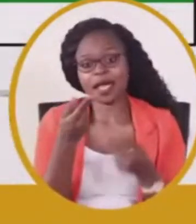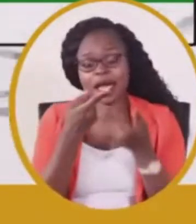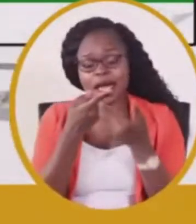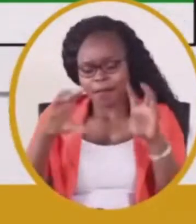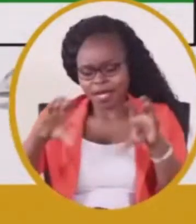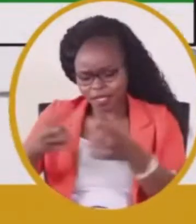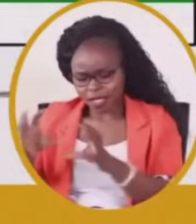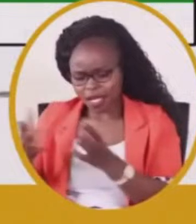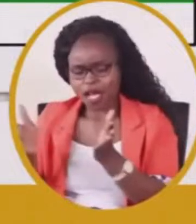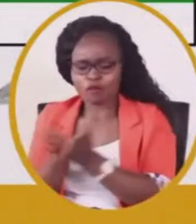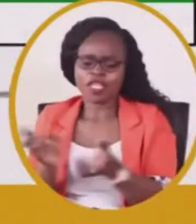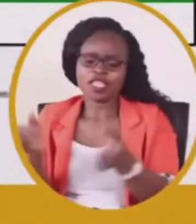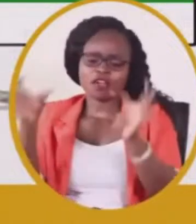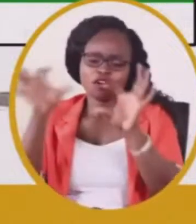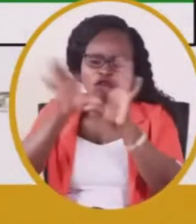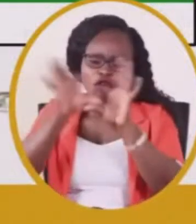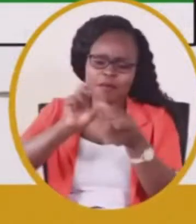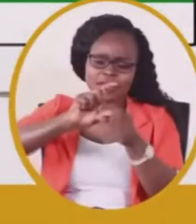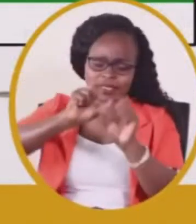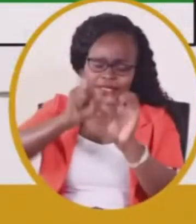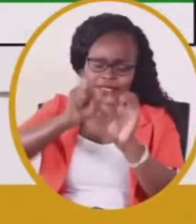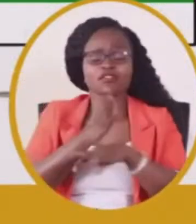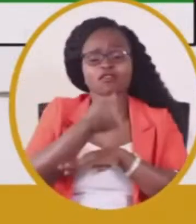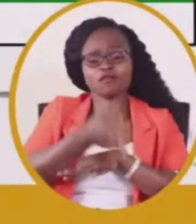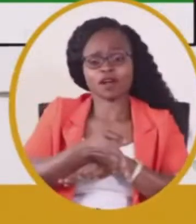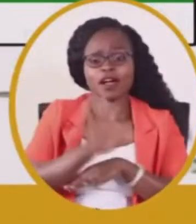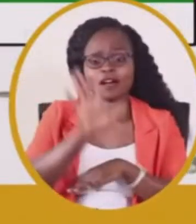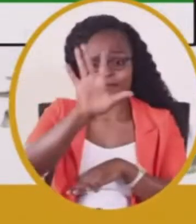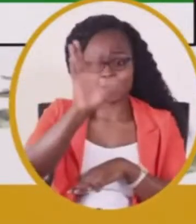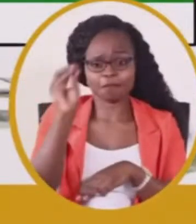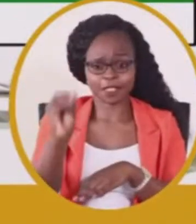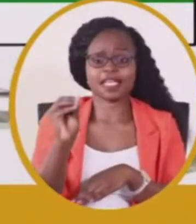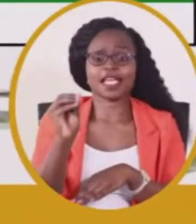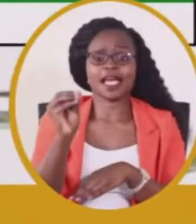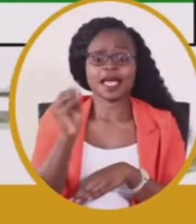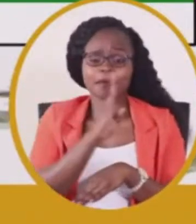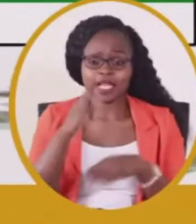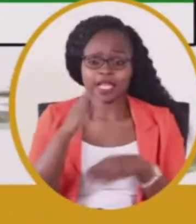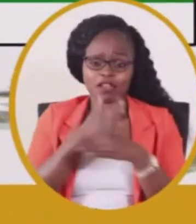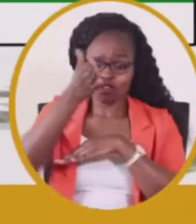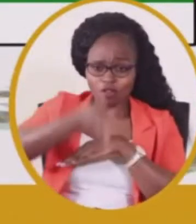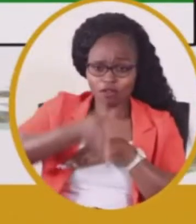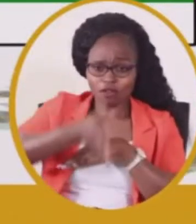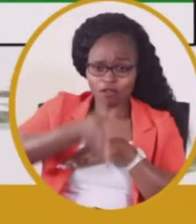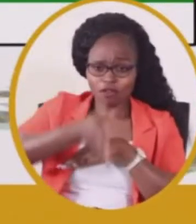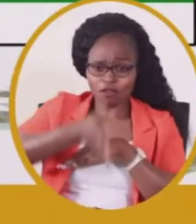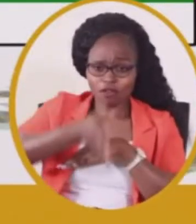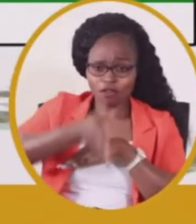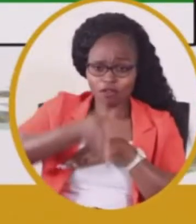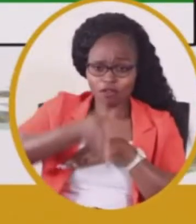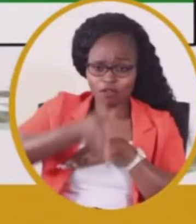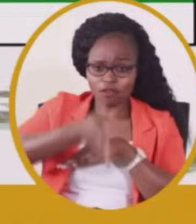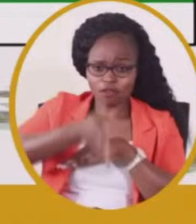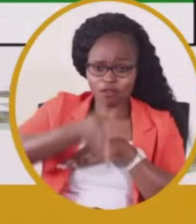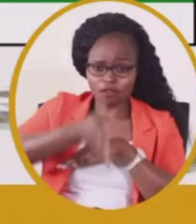with a combined annual turnover or assets of over 50 billion should pay 4 million Kenya